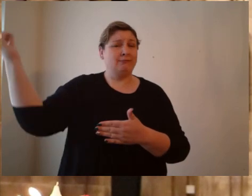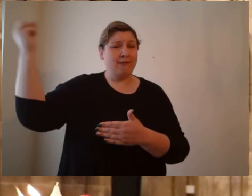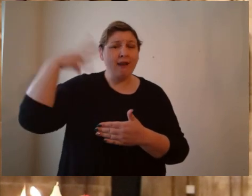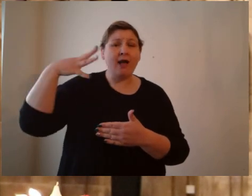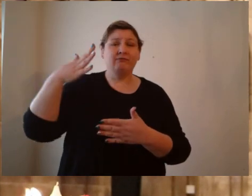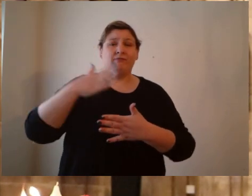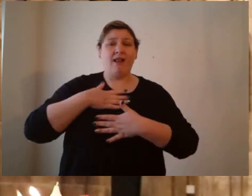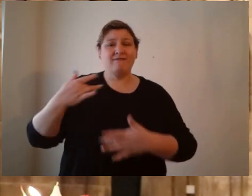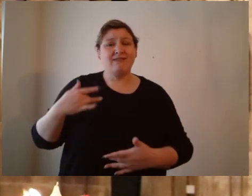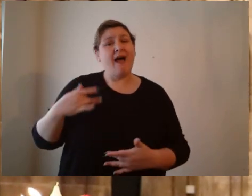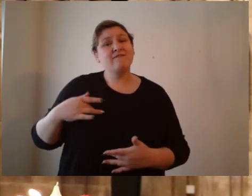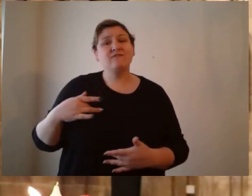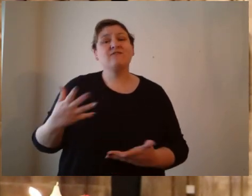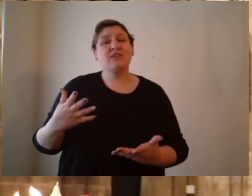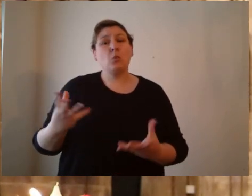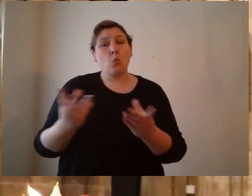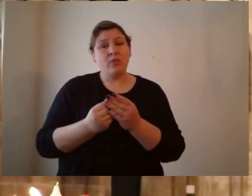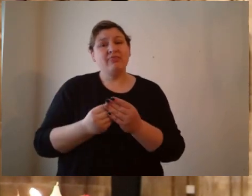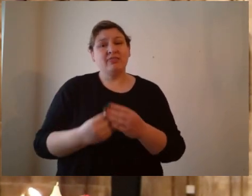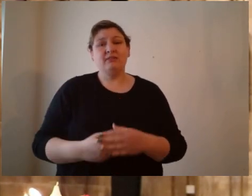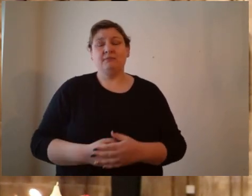light of life.